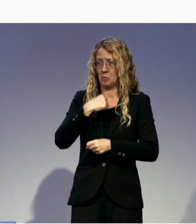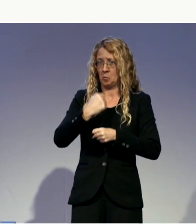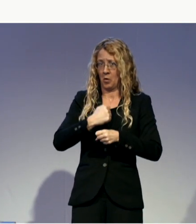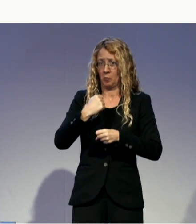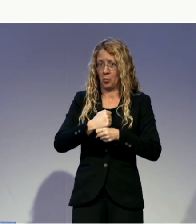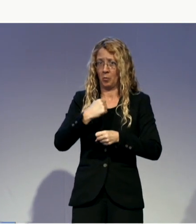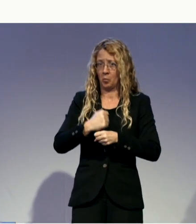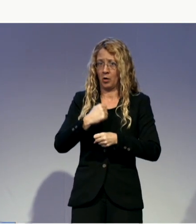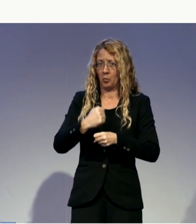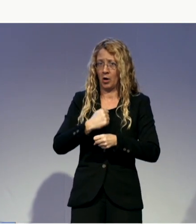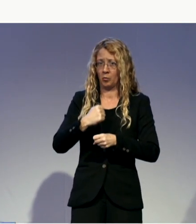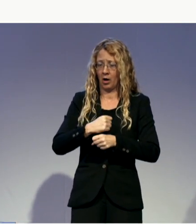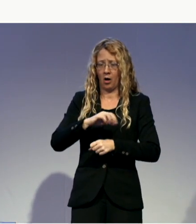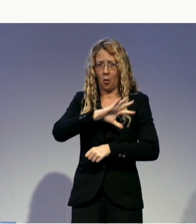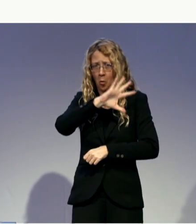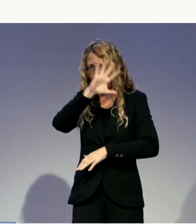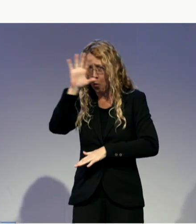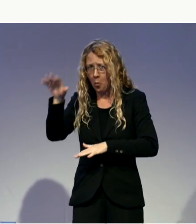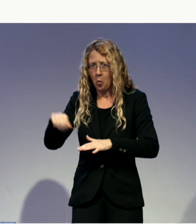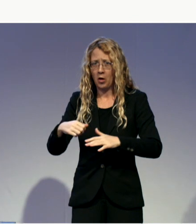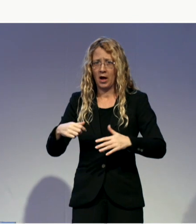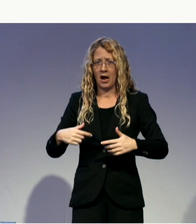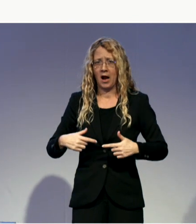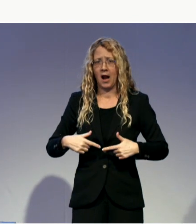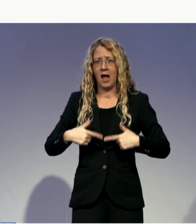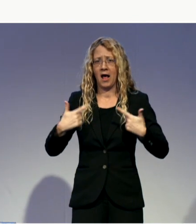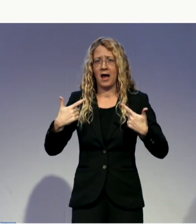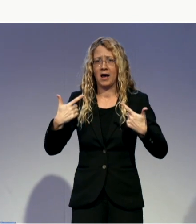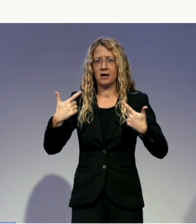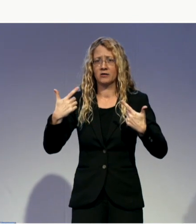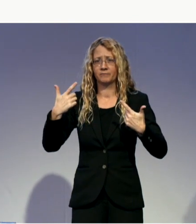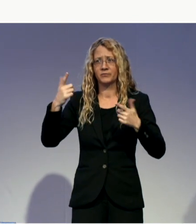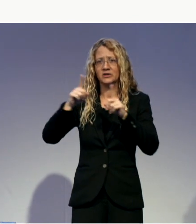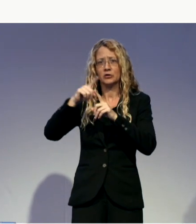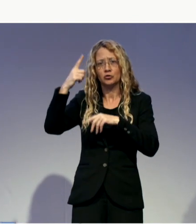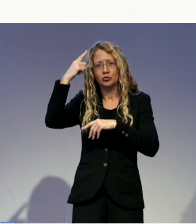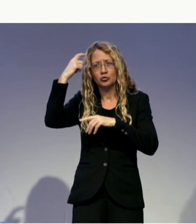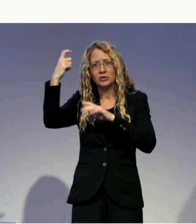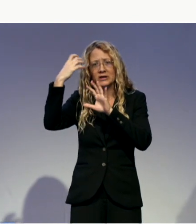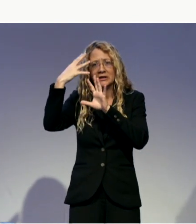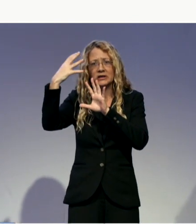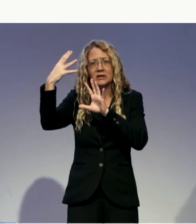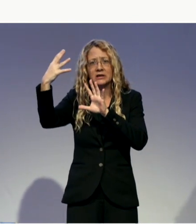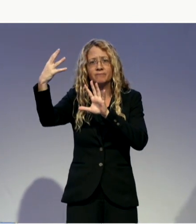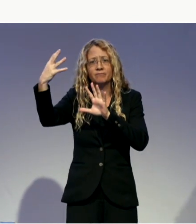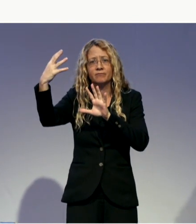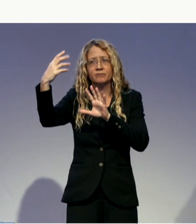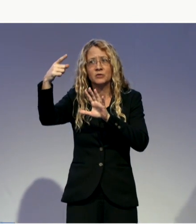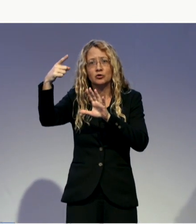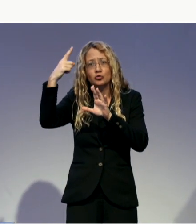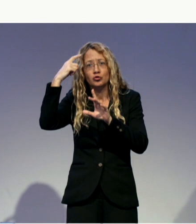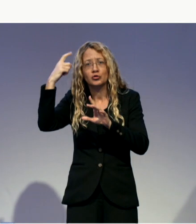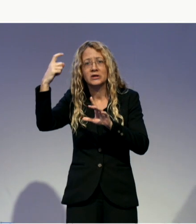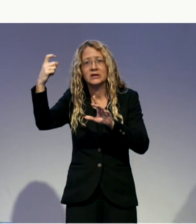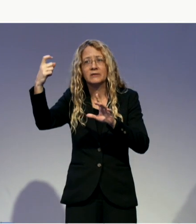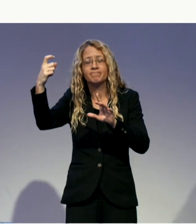dream, it's really hard to imagine that that might come true. And I promised myself, even